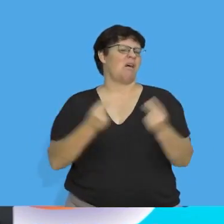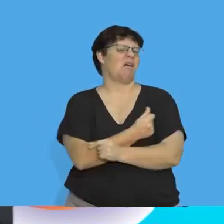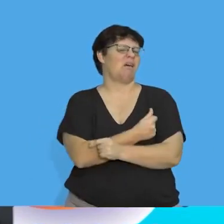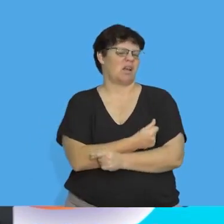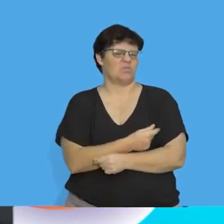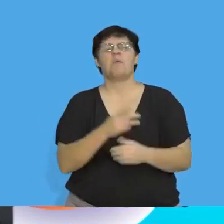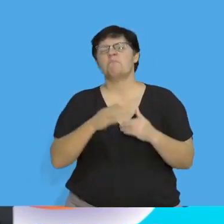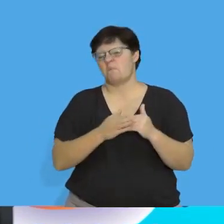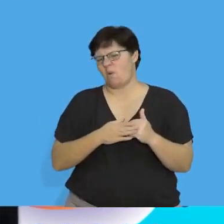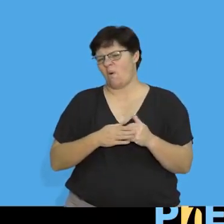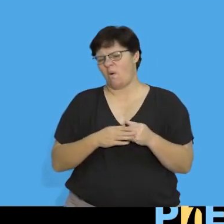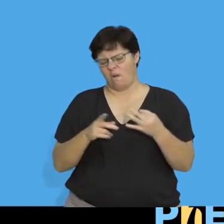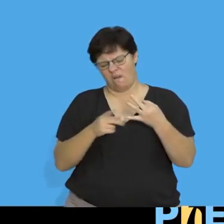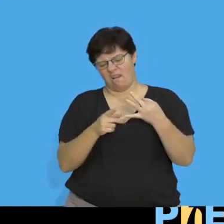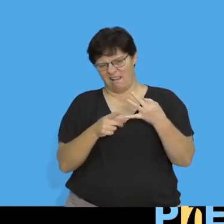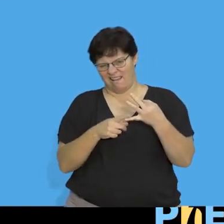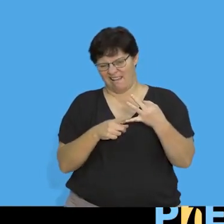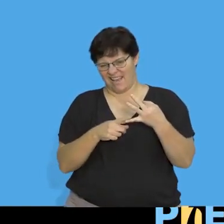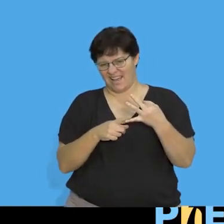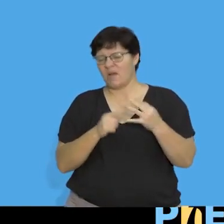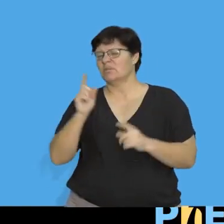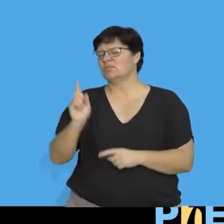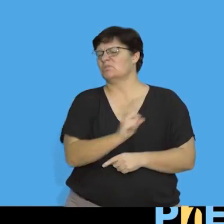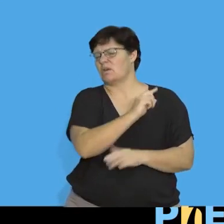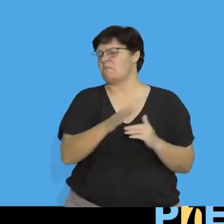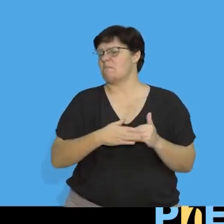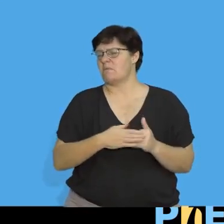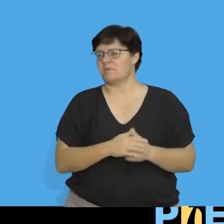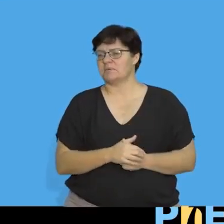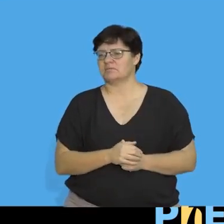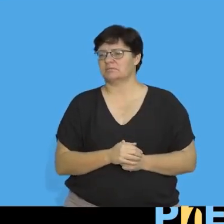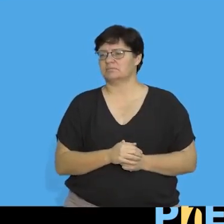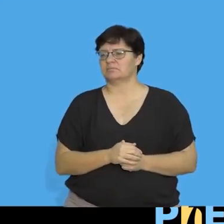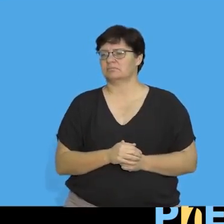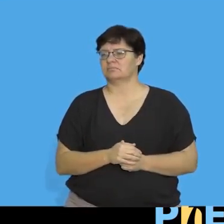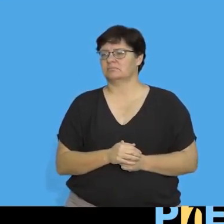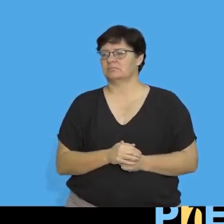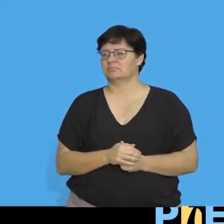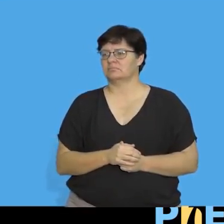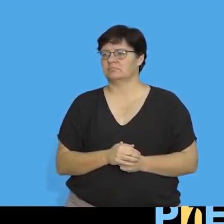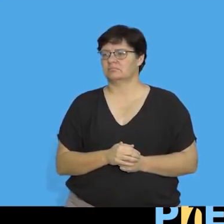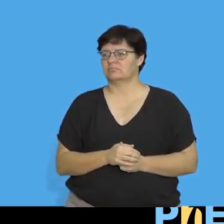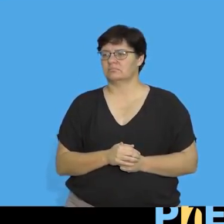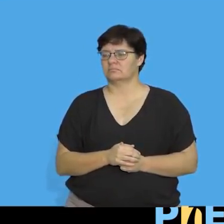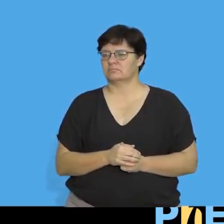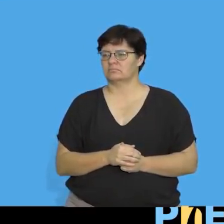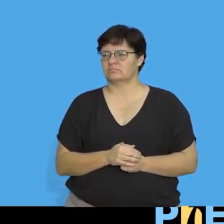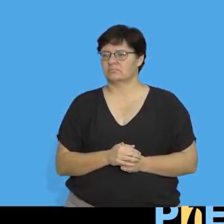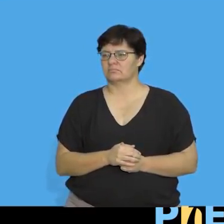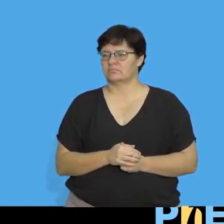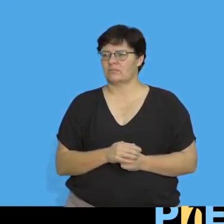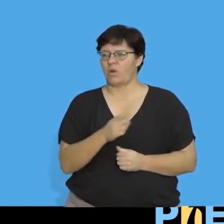again. Let's try it again and do one more swing of this mass. We recognize we're keeping everything the